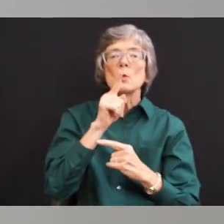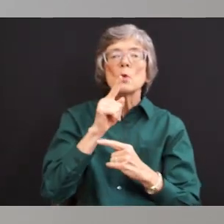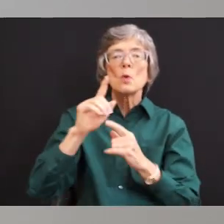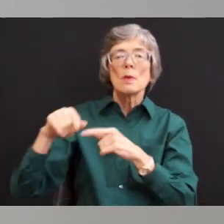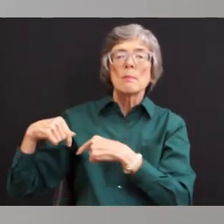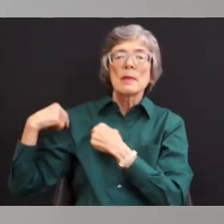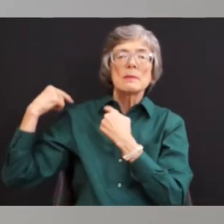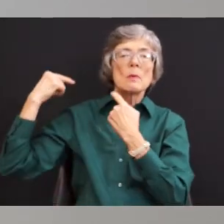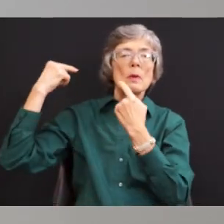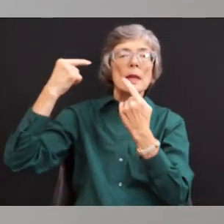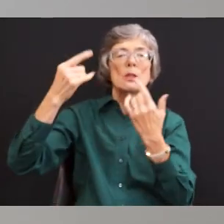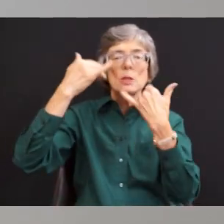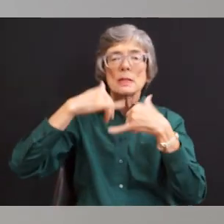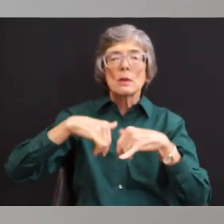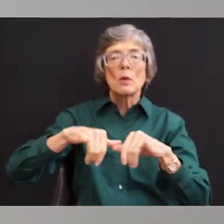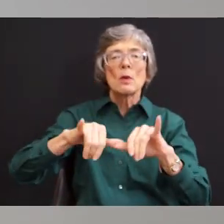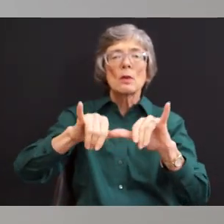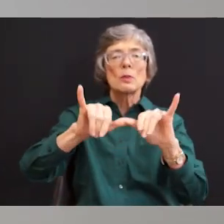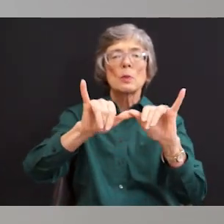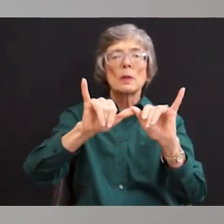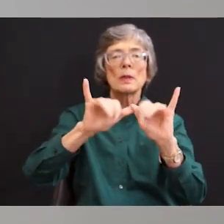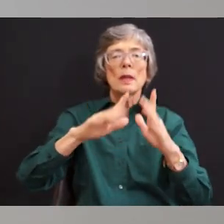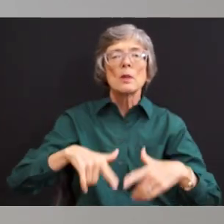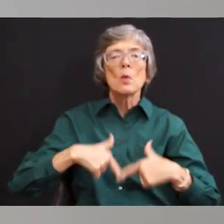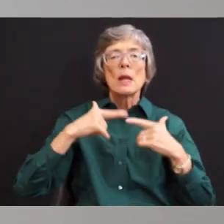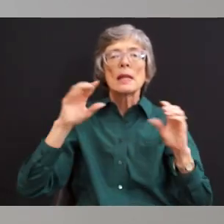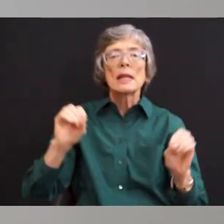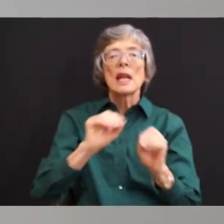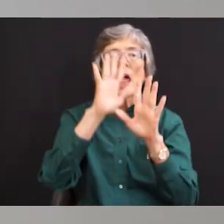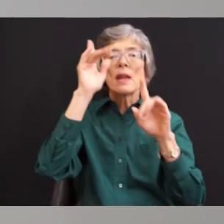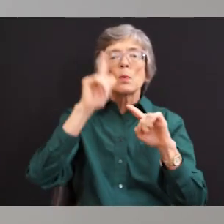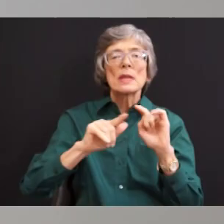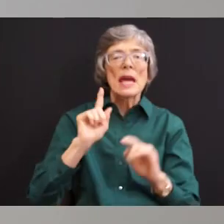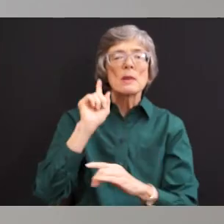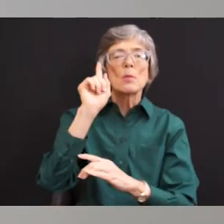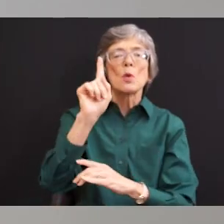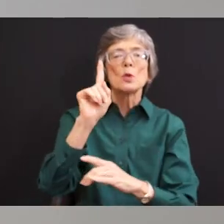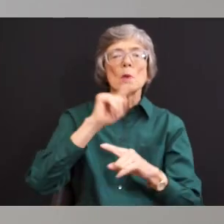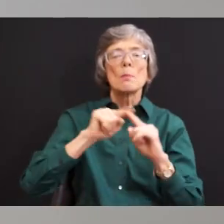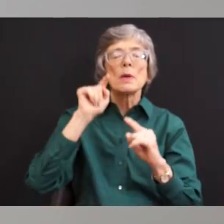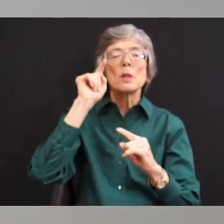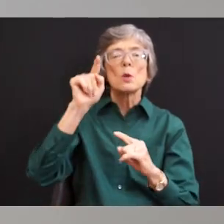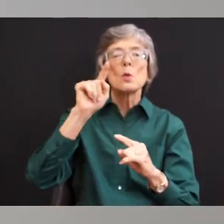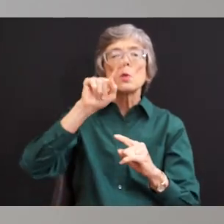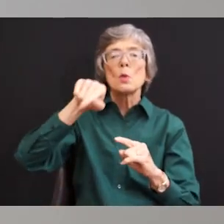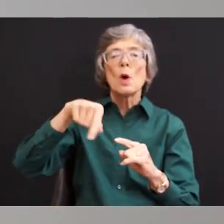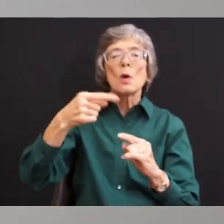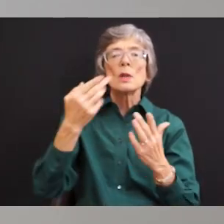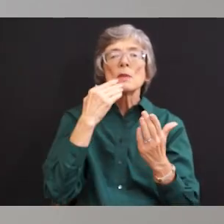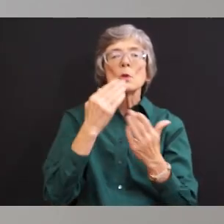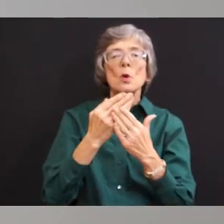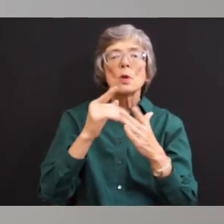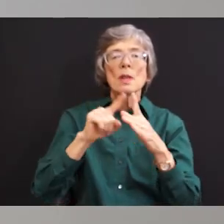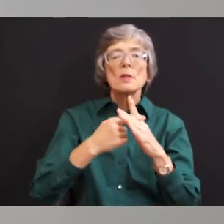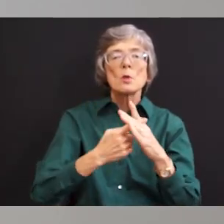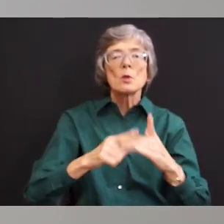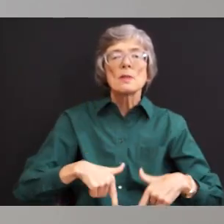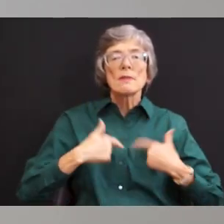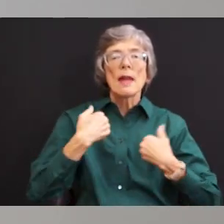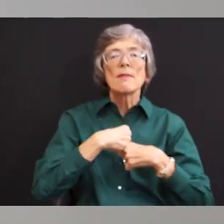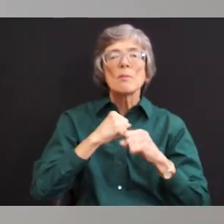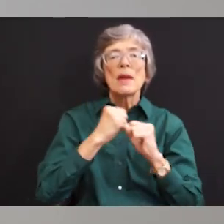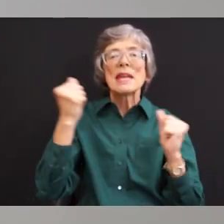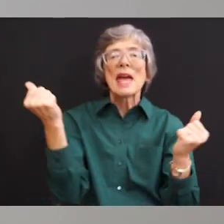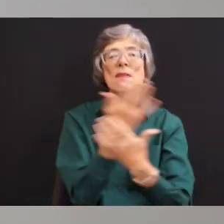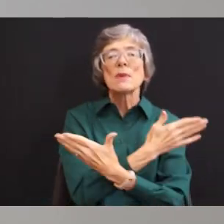and abiding for all eternity, dwelling in unapproachable light. Yet you, who alone are good, the source of life, have made all that is, so